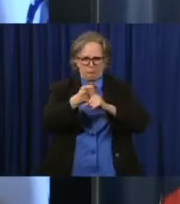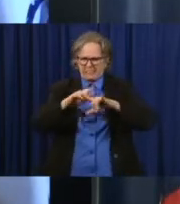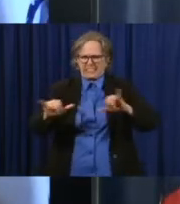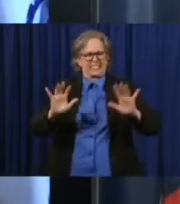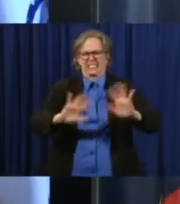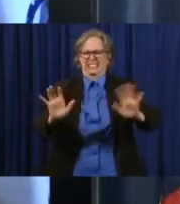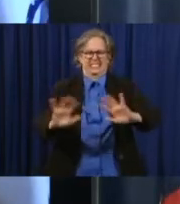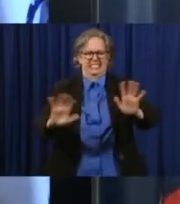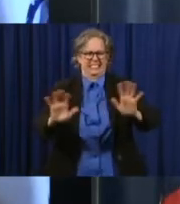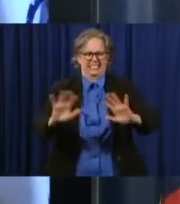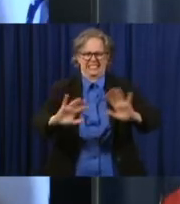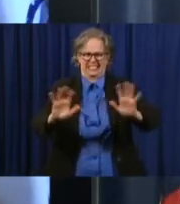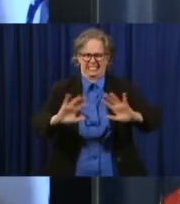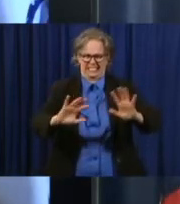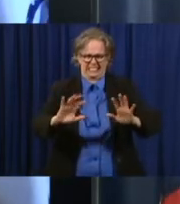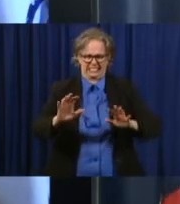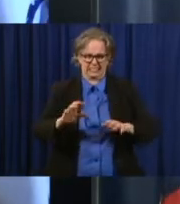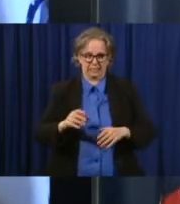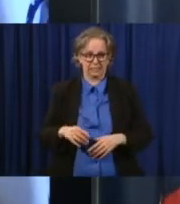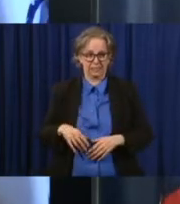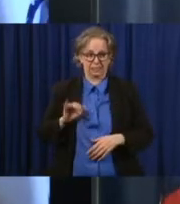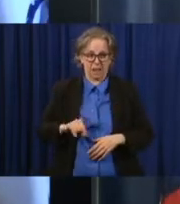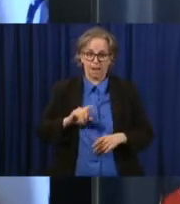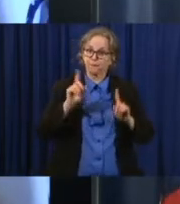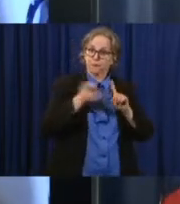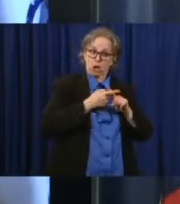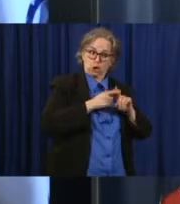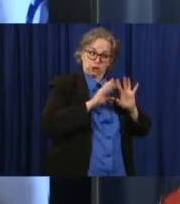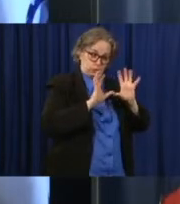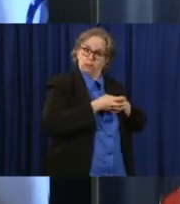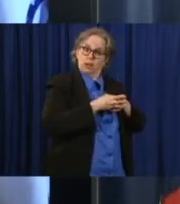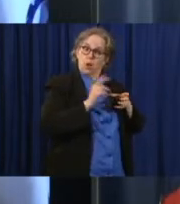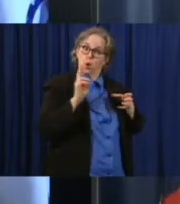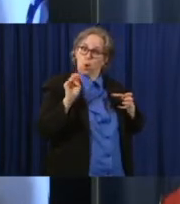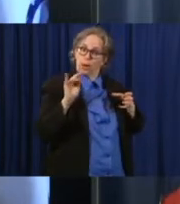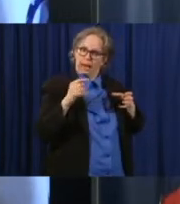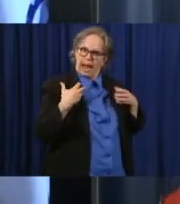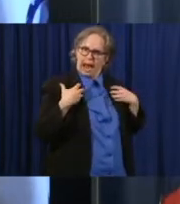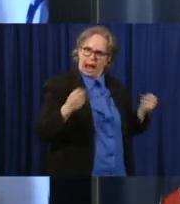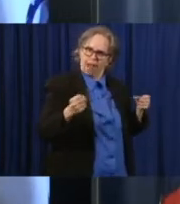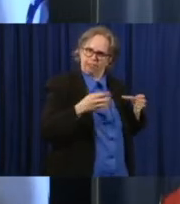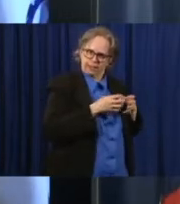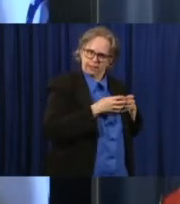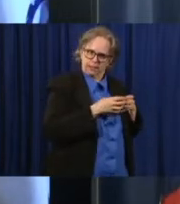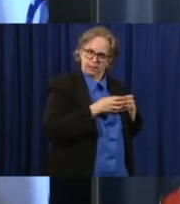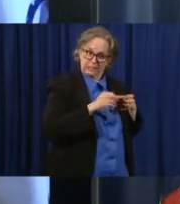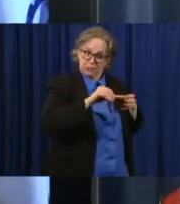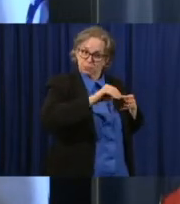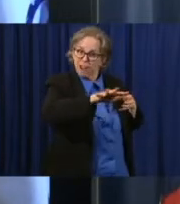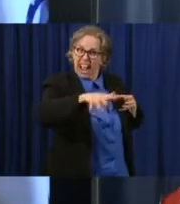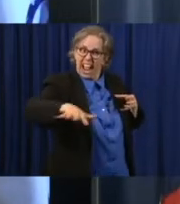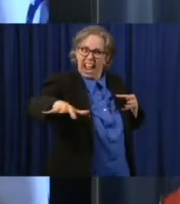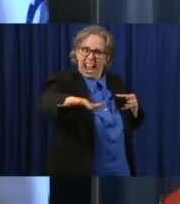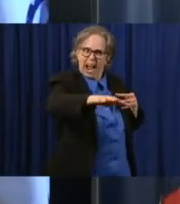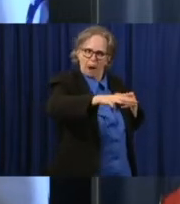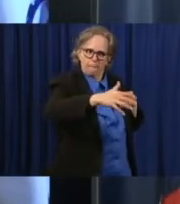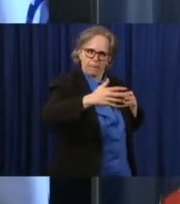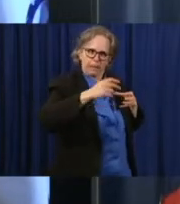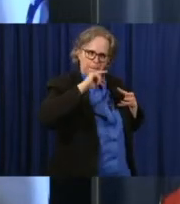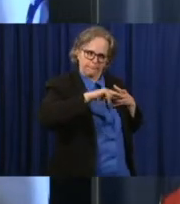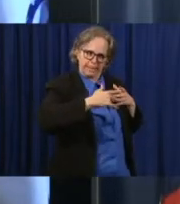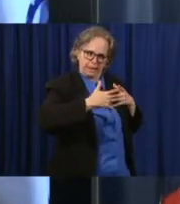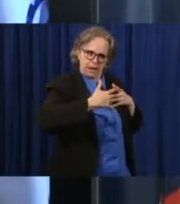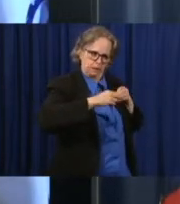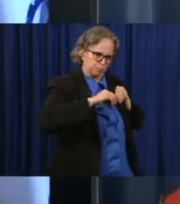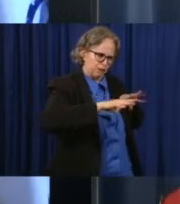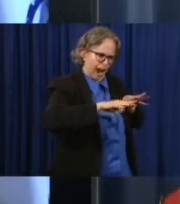allows that unit to be in recovery. And now, yes, it's going to other places, but it's not all happening at once. That's about the staff doing the right things